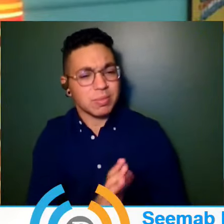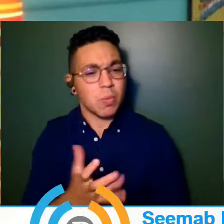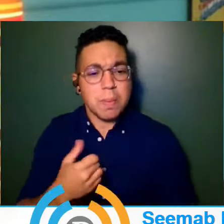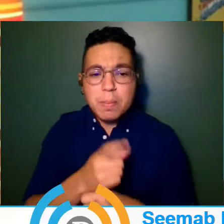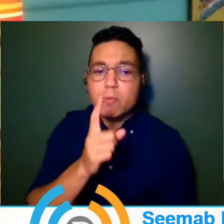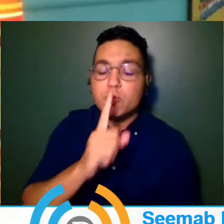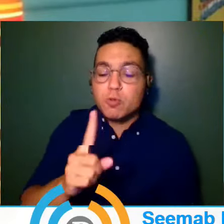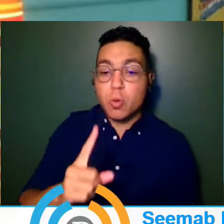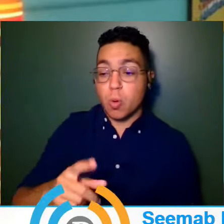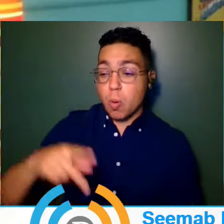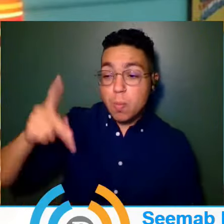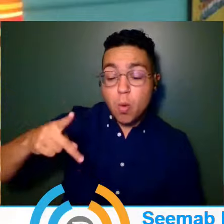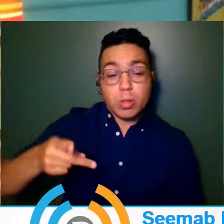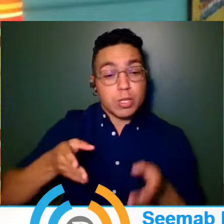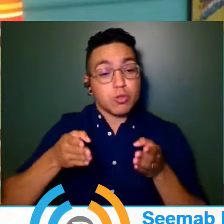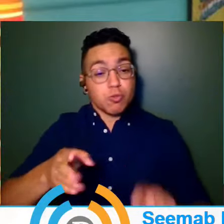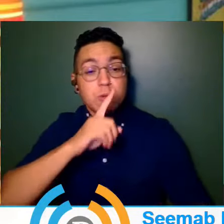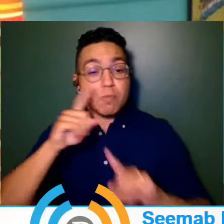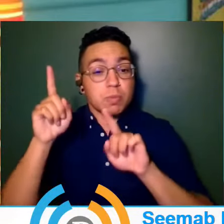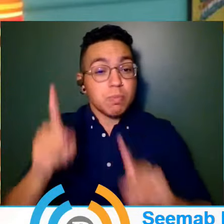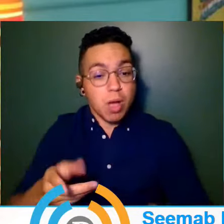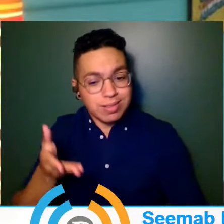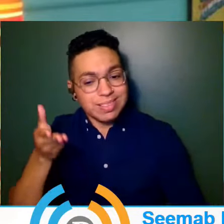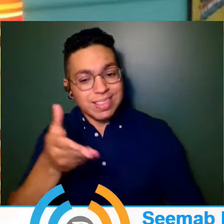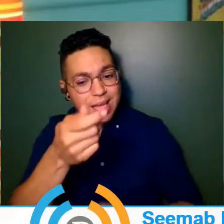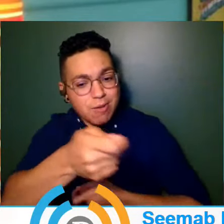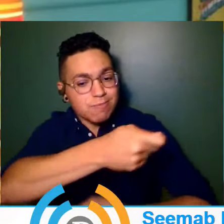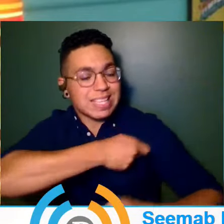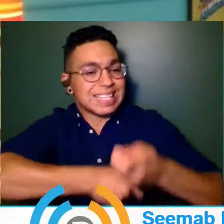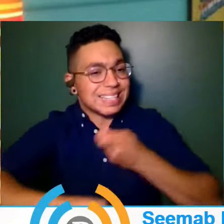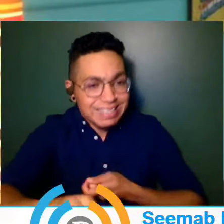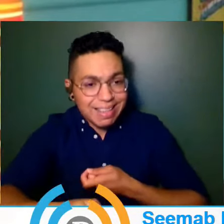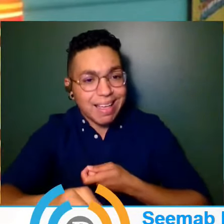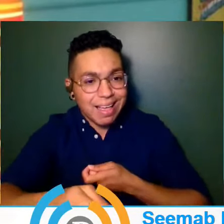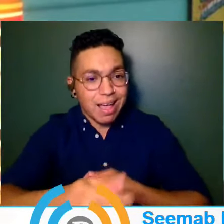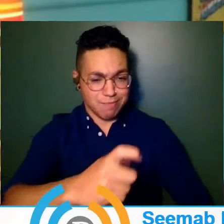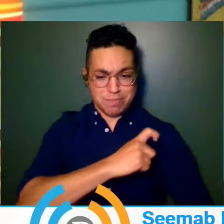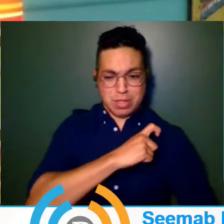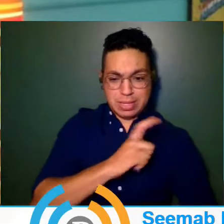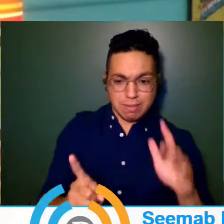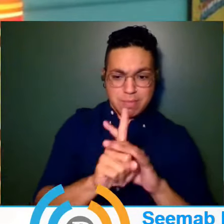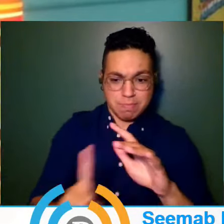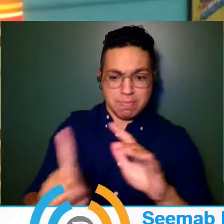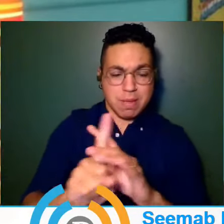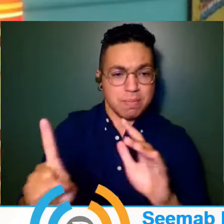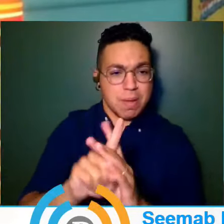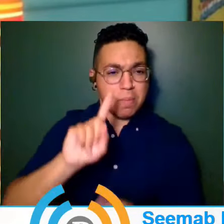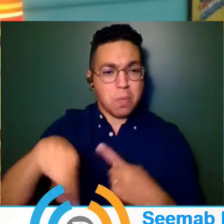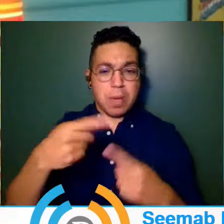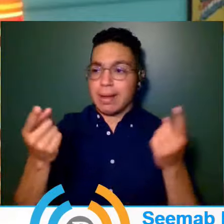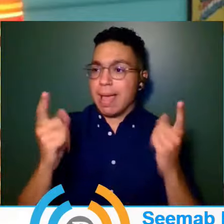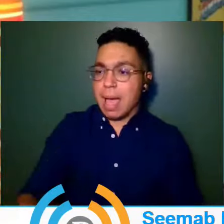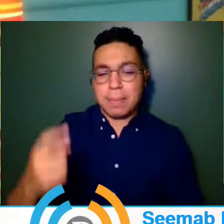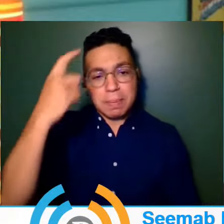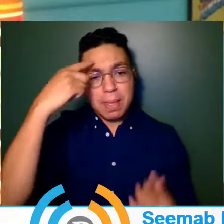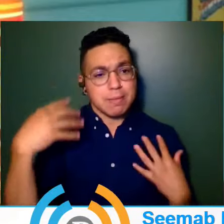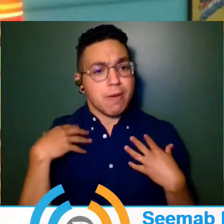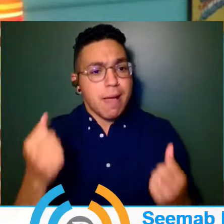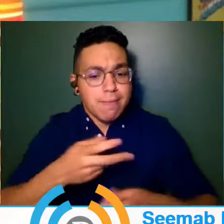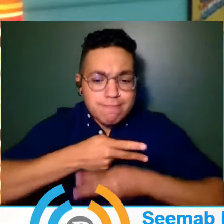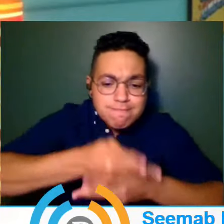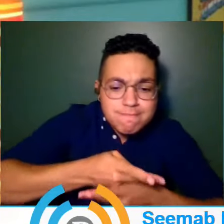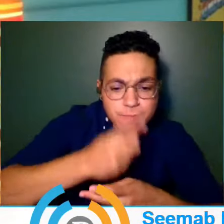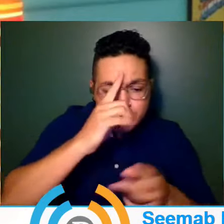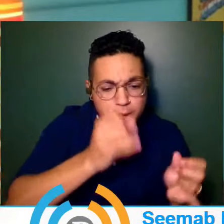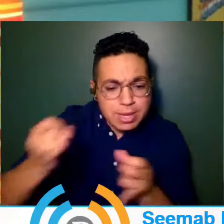Portland Street Response is there instead of Portland Police Bureau when it comes to the mental health and care for